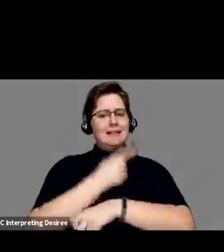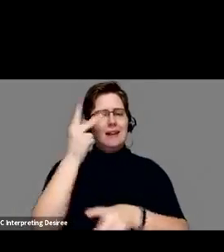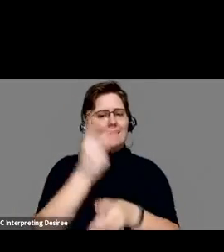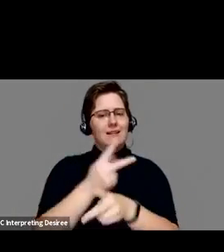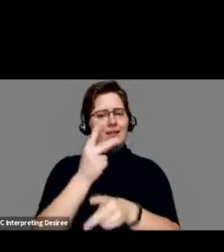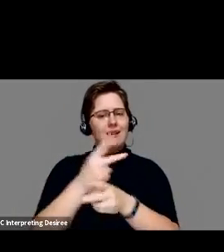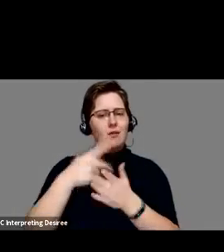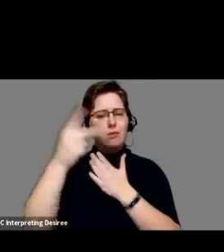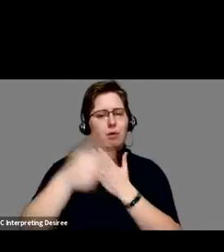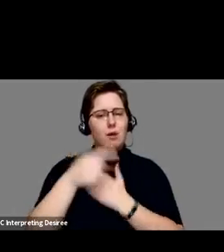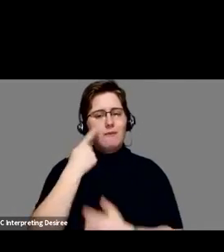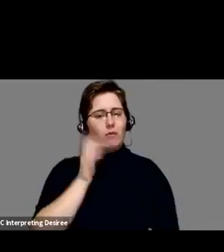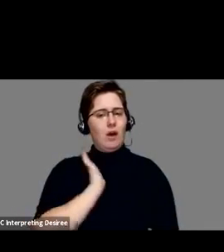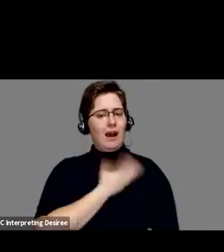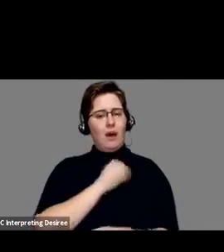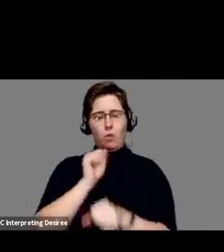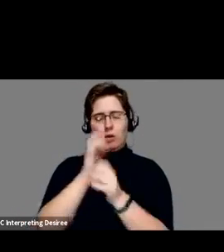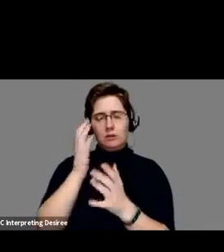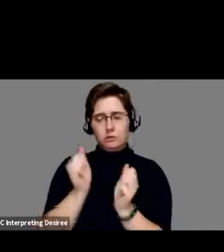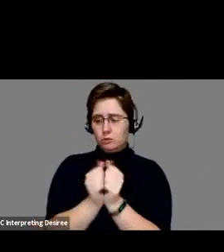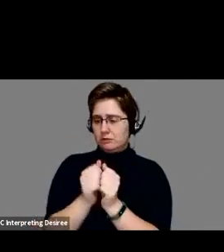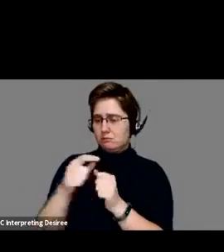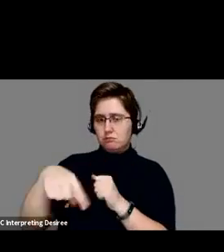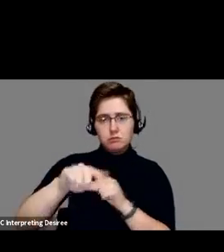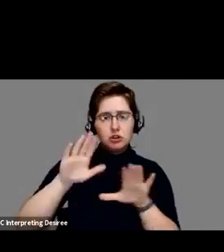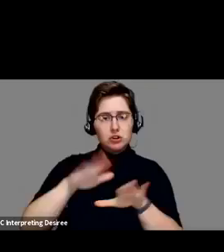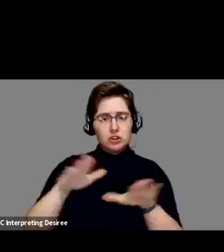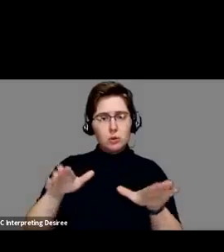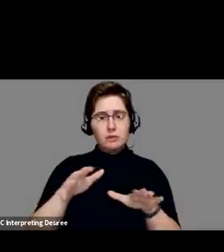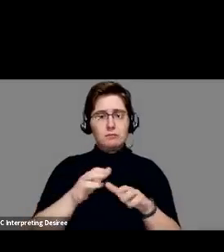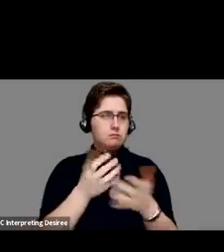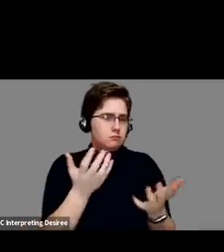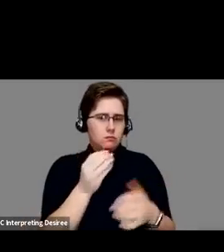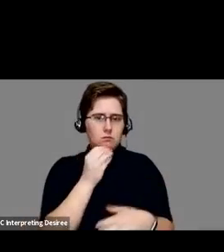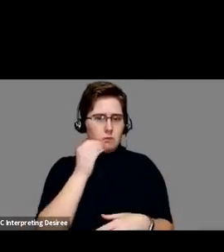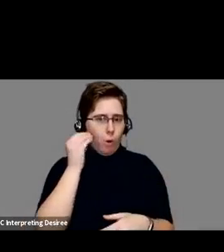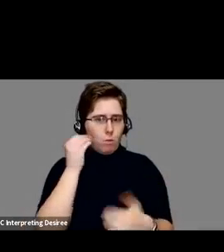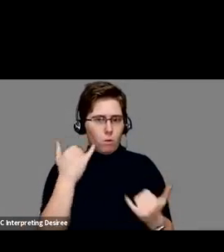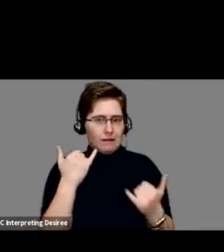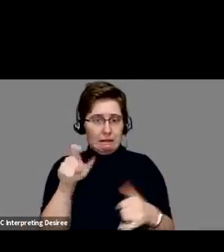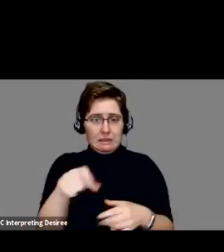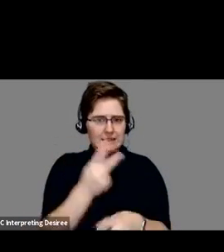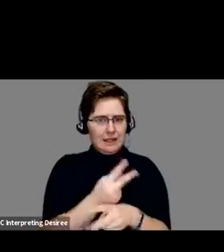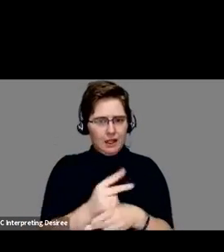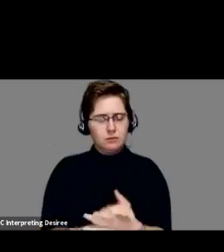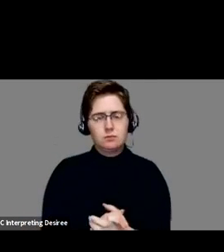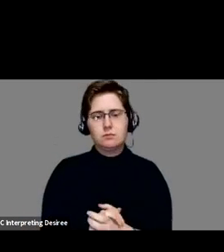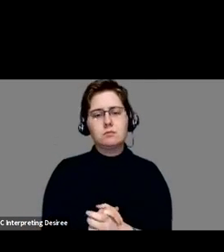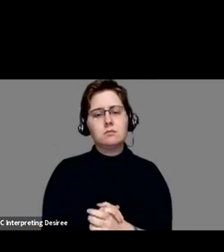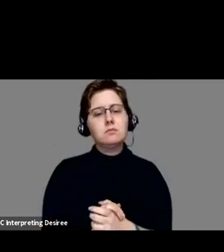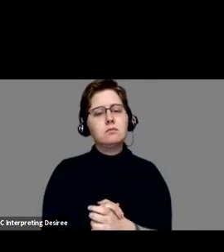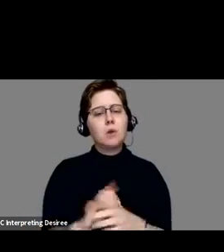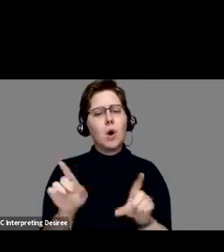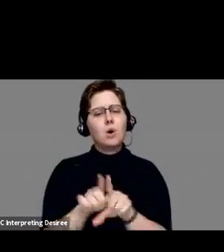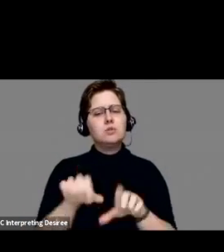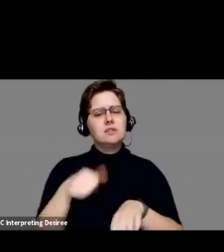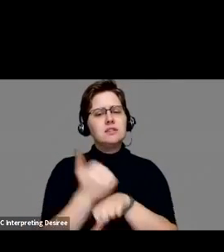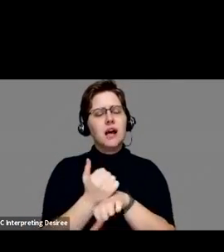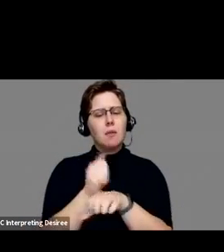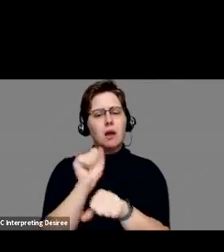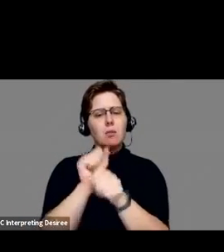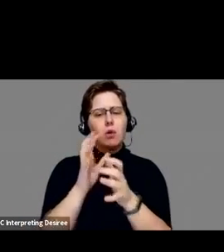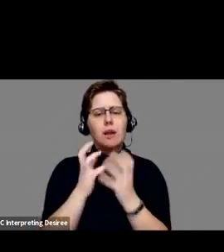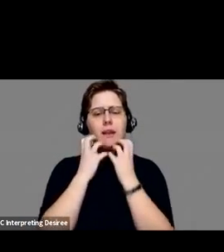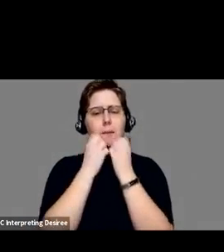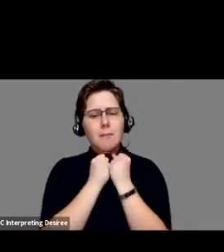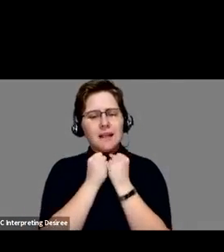for our employees who have children who are out of school at home and need care. We also set up an employee compassion fund because we